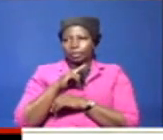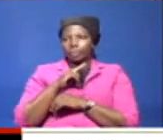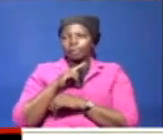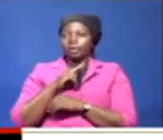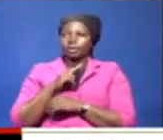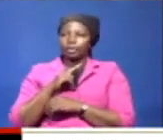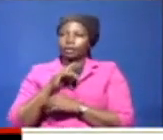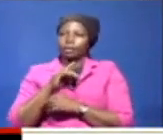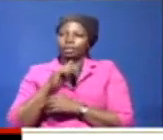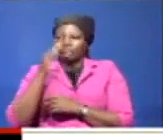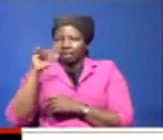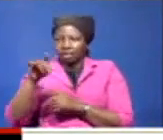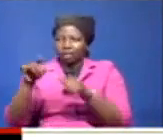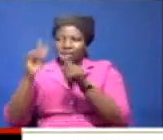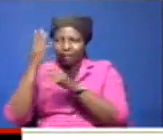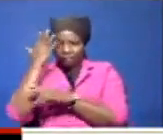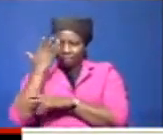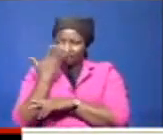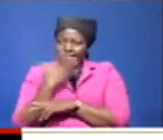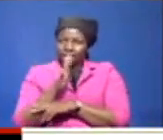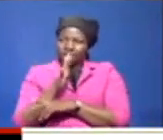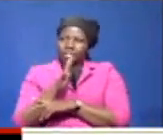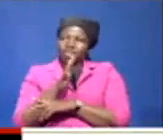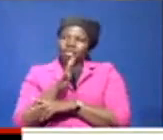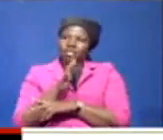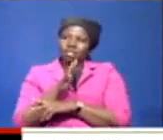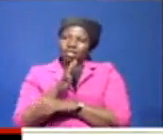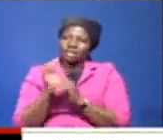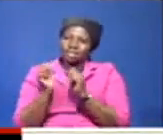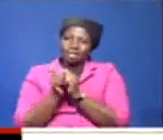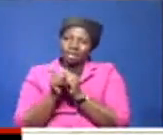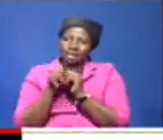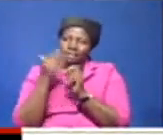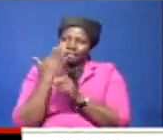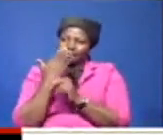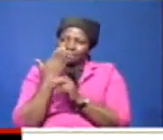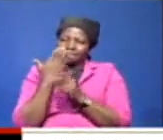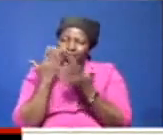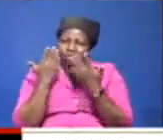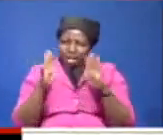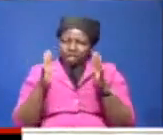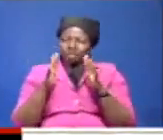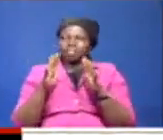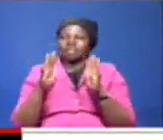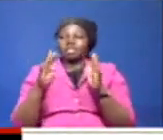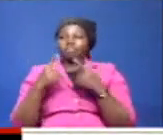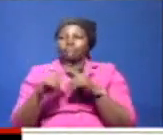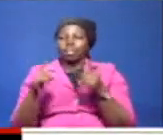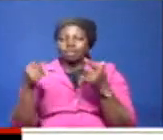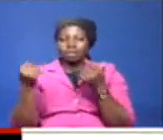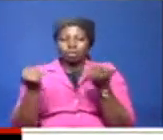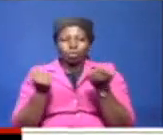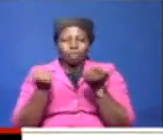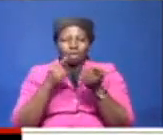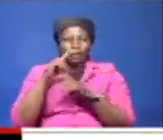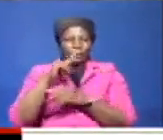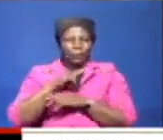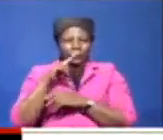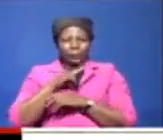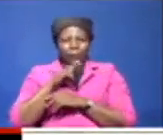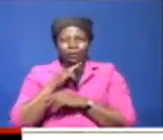that they finished, there are 10 finishers, very tough event. So if you ask any of them whether they